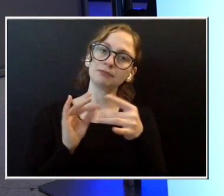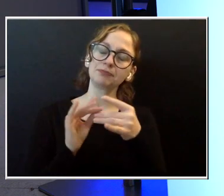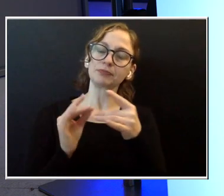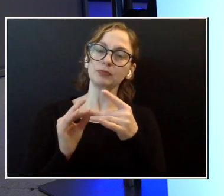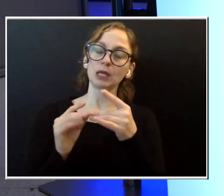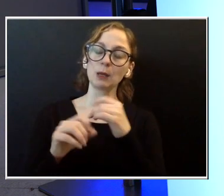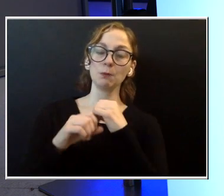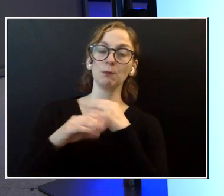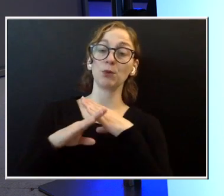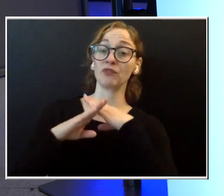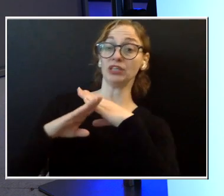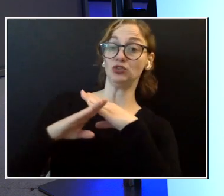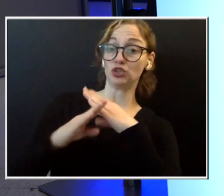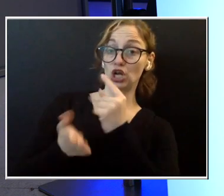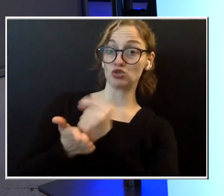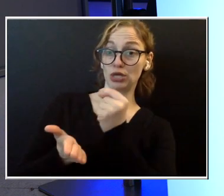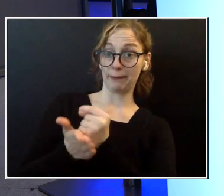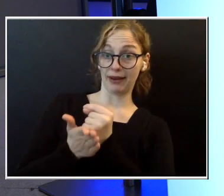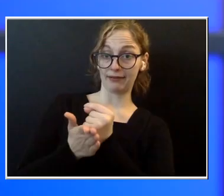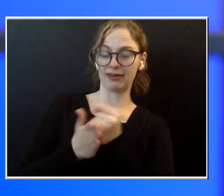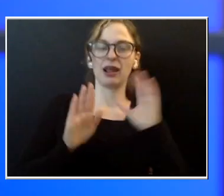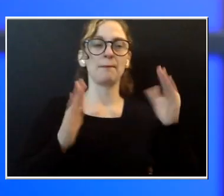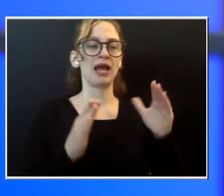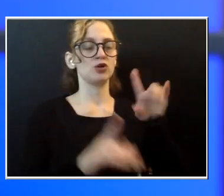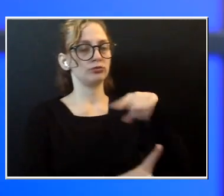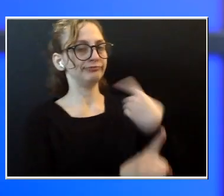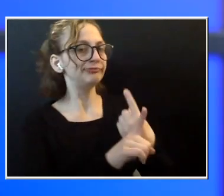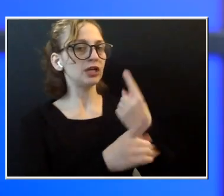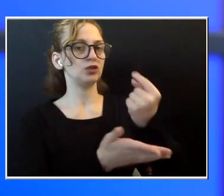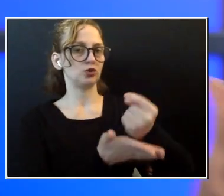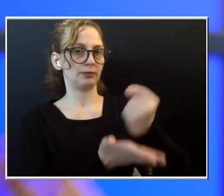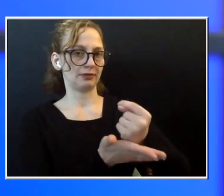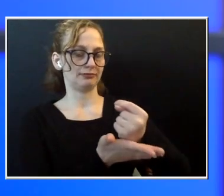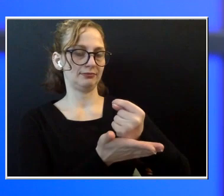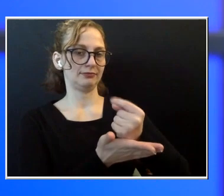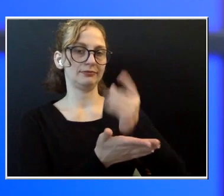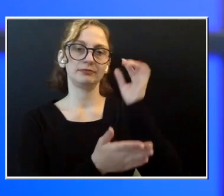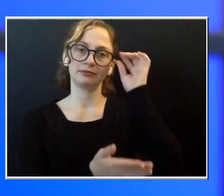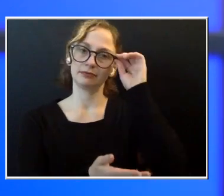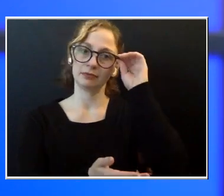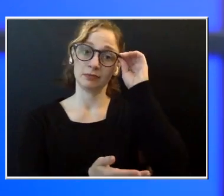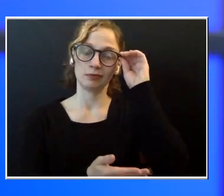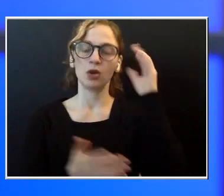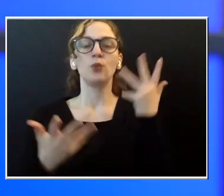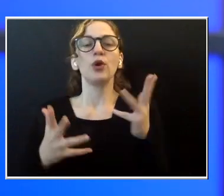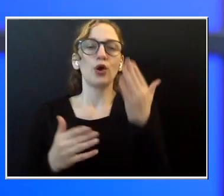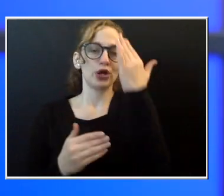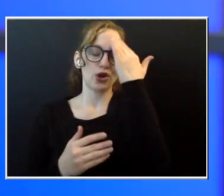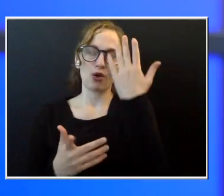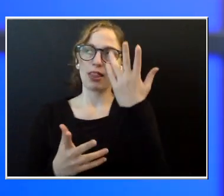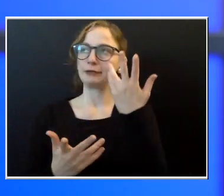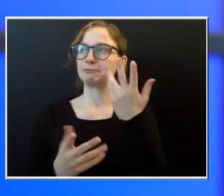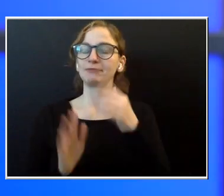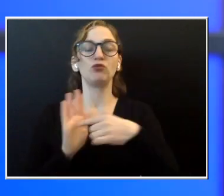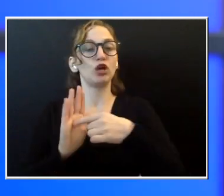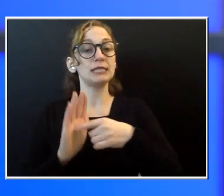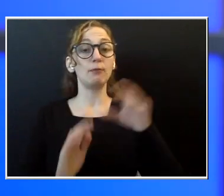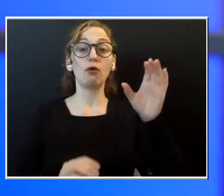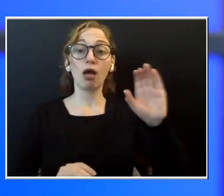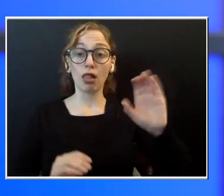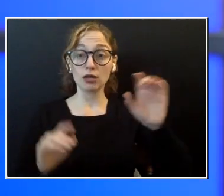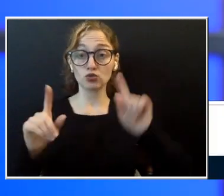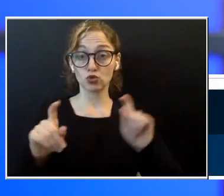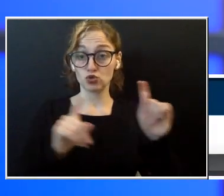alone. Well, so we already know, when you look at cholesterol trials, for instance, that is in many cases